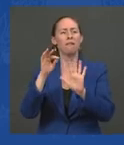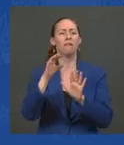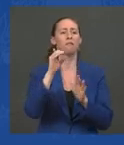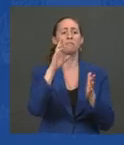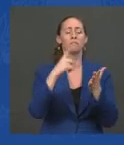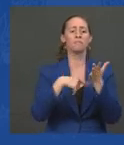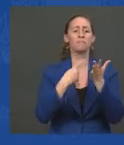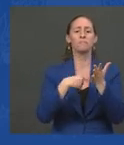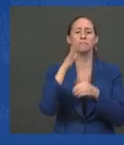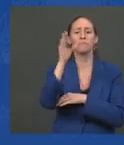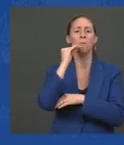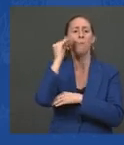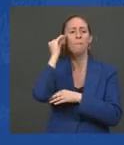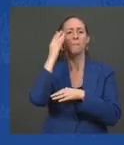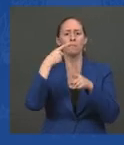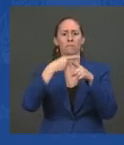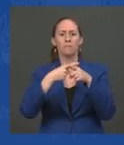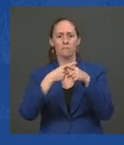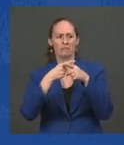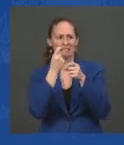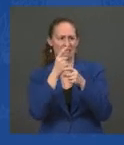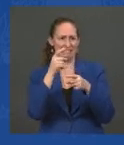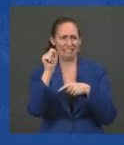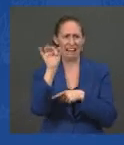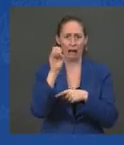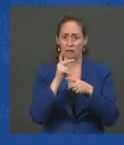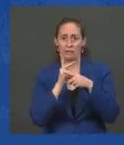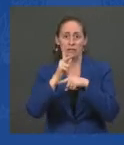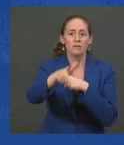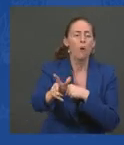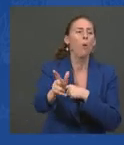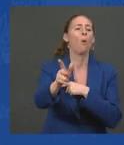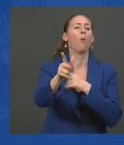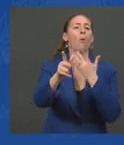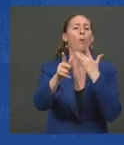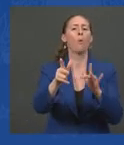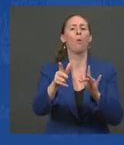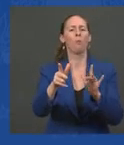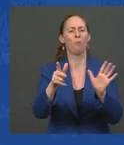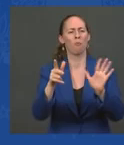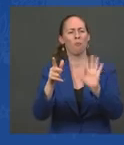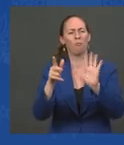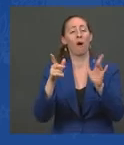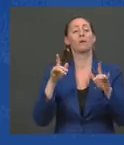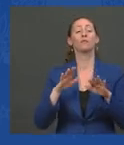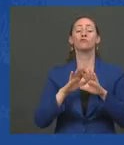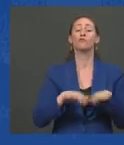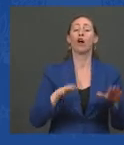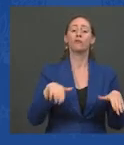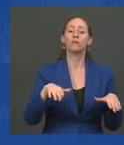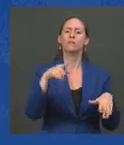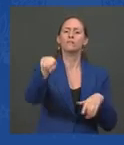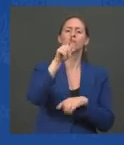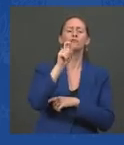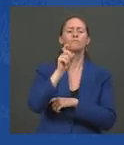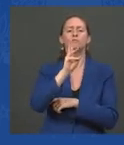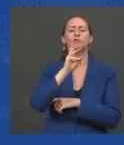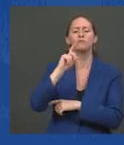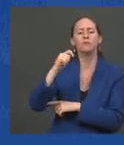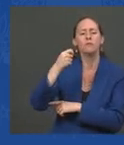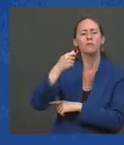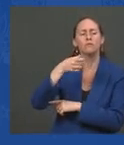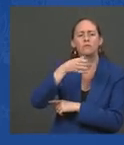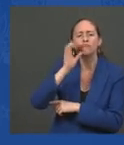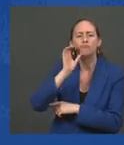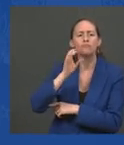nation, every American, every child should be able to turn on a faucet and drink water that's not contaminated by lead or anything